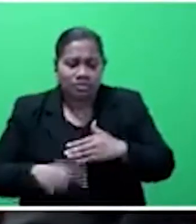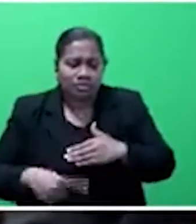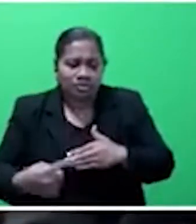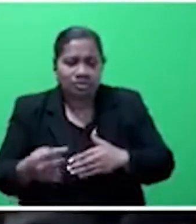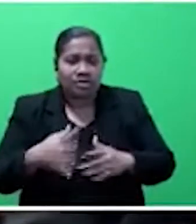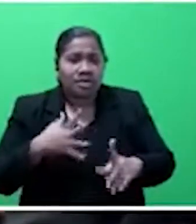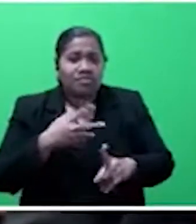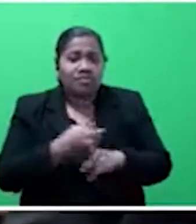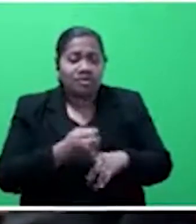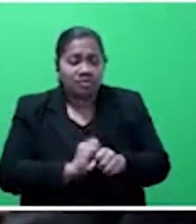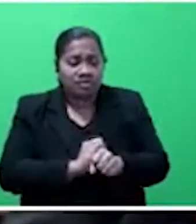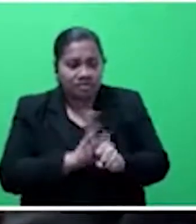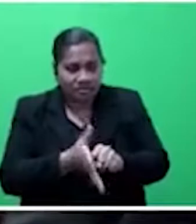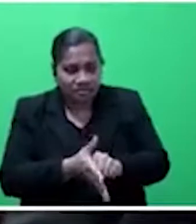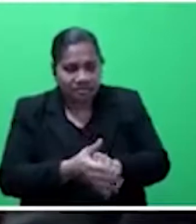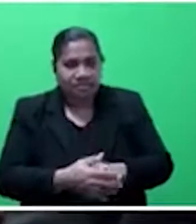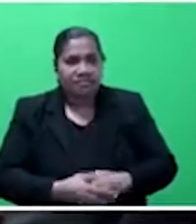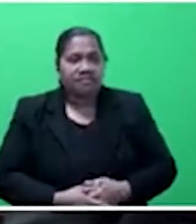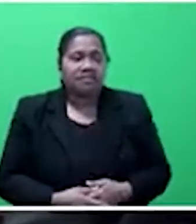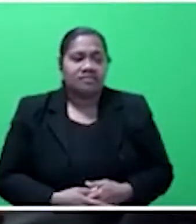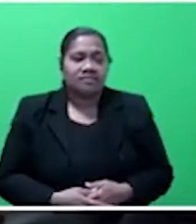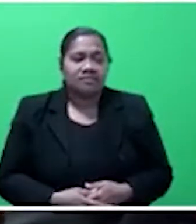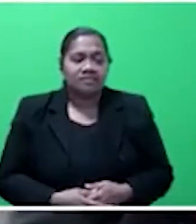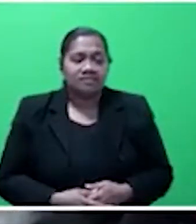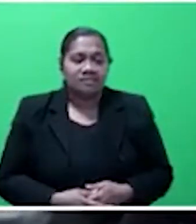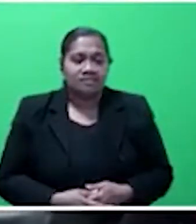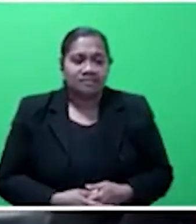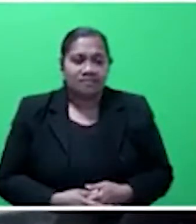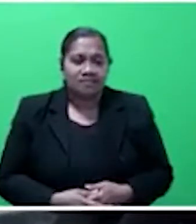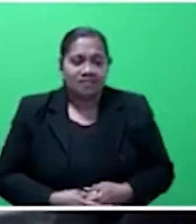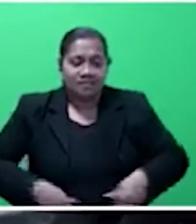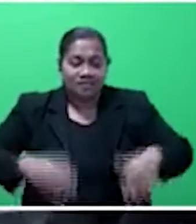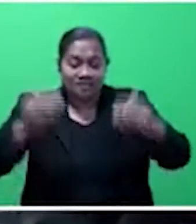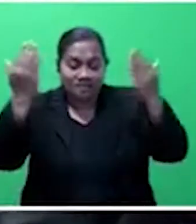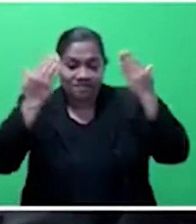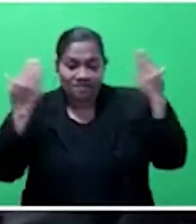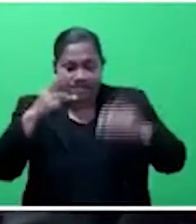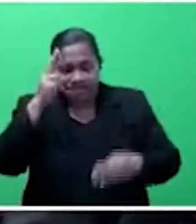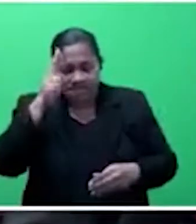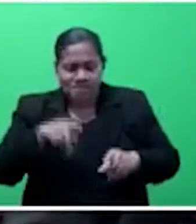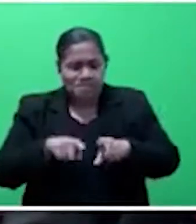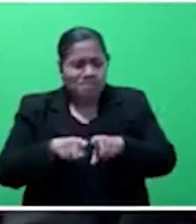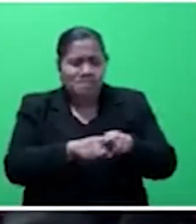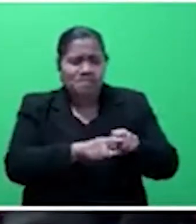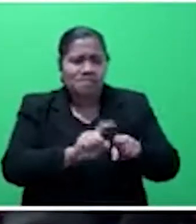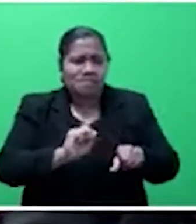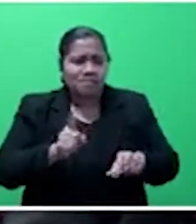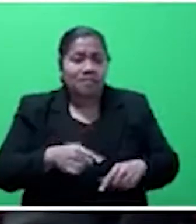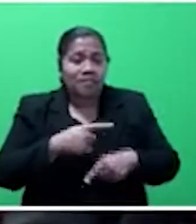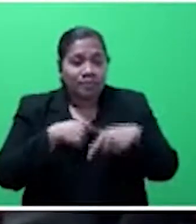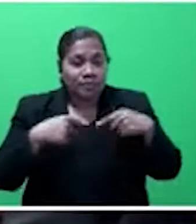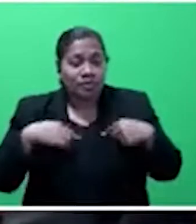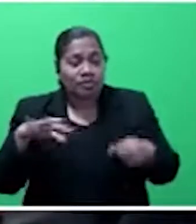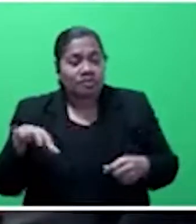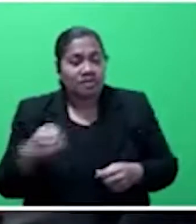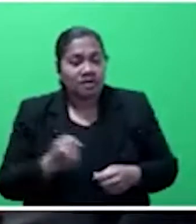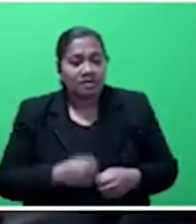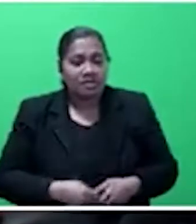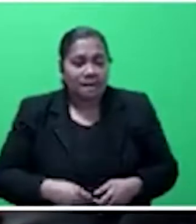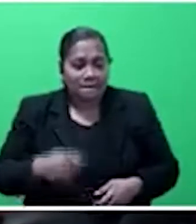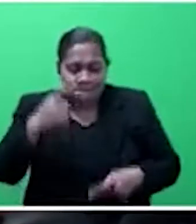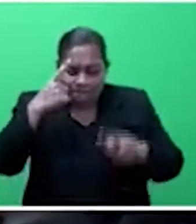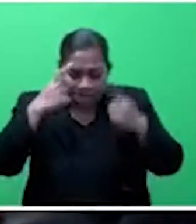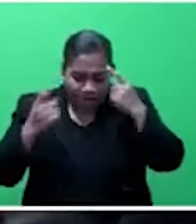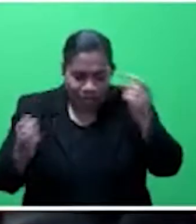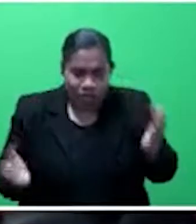ongoing conflict in Europe. Mr. Speaker said, this also means that we must be innovative and